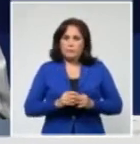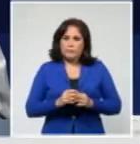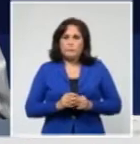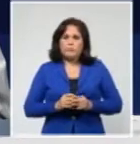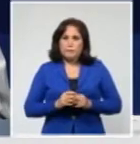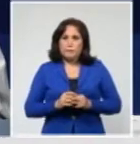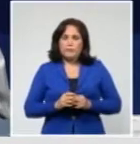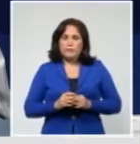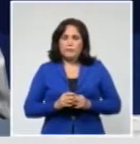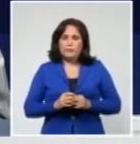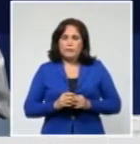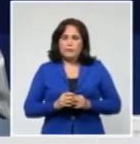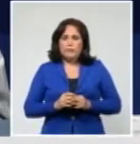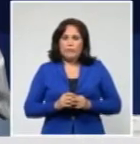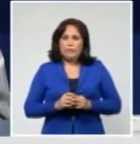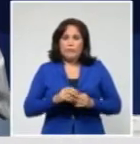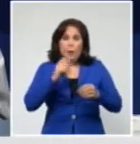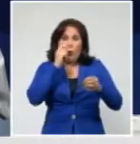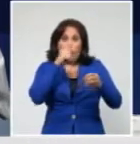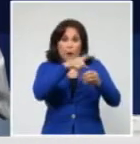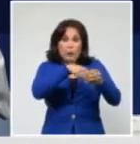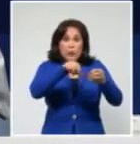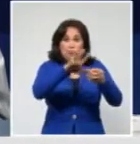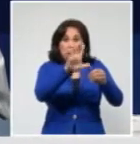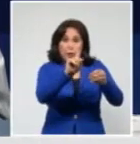were asymptomatic at the time of testing.